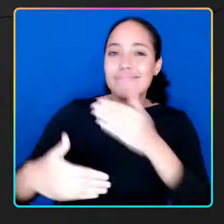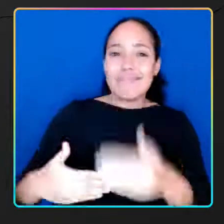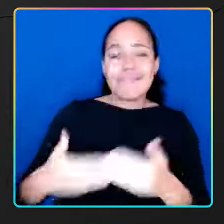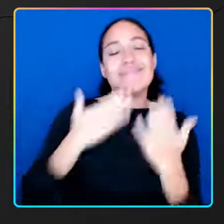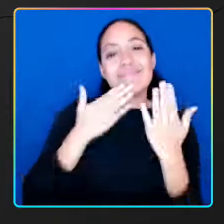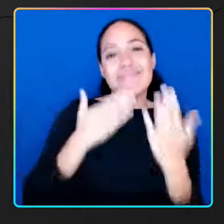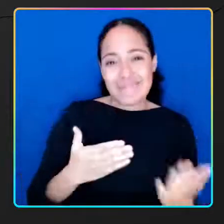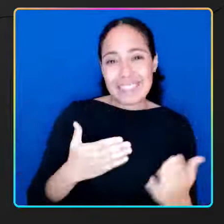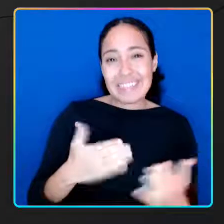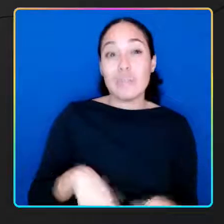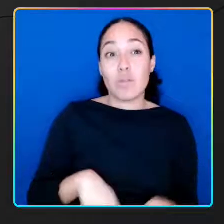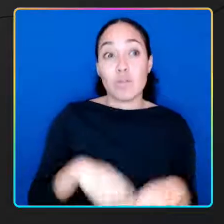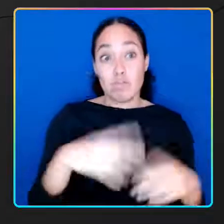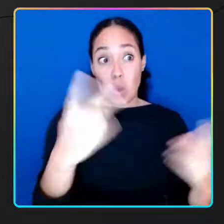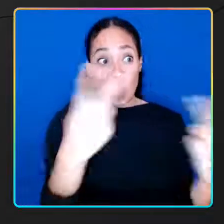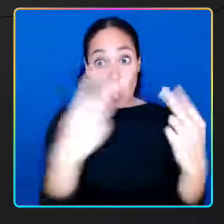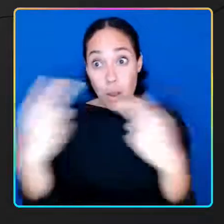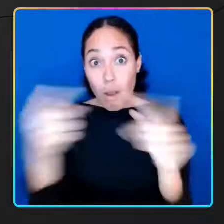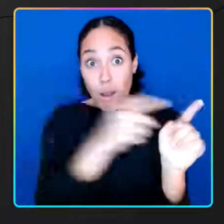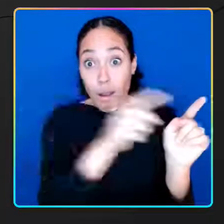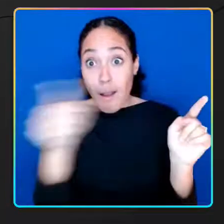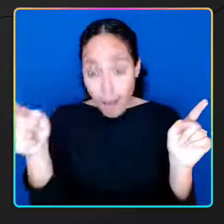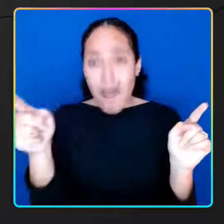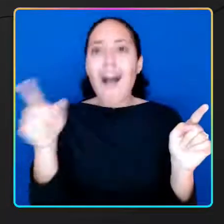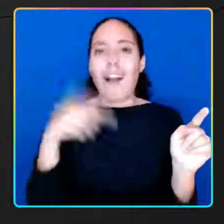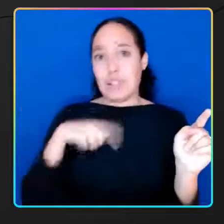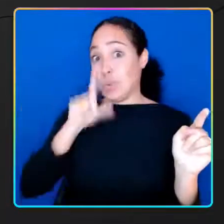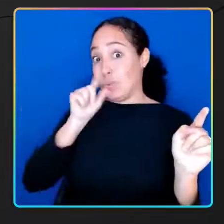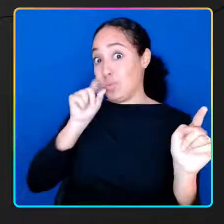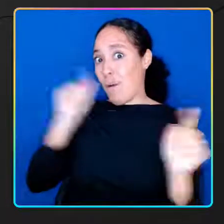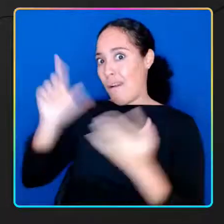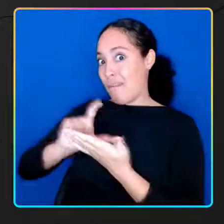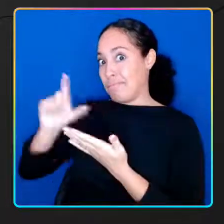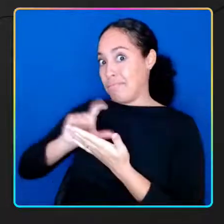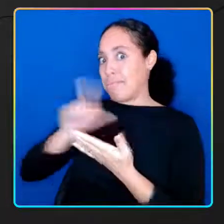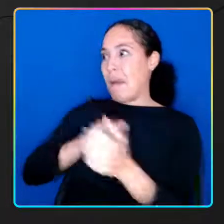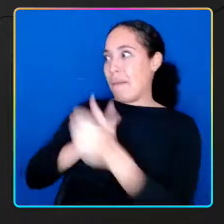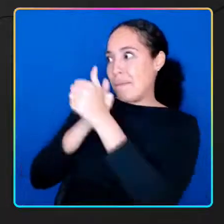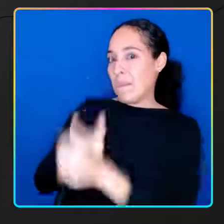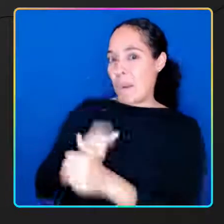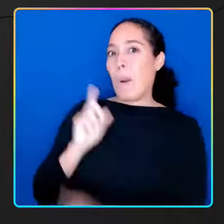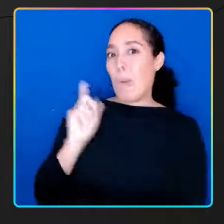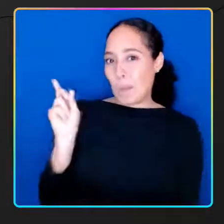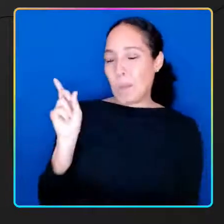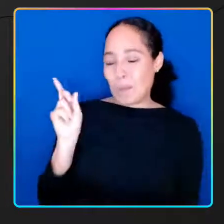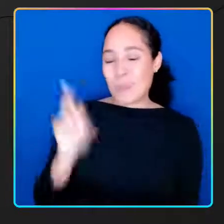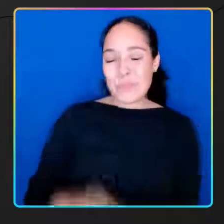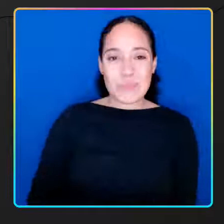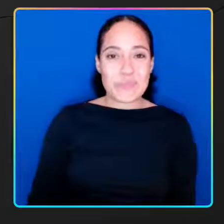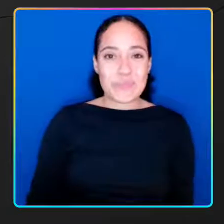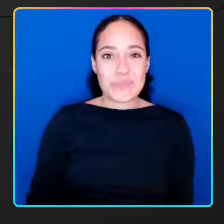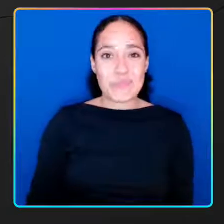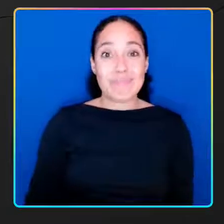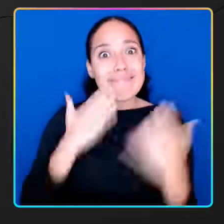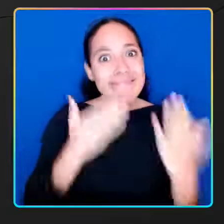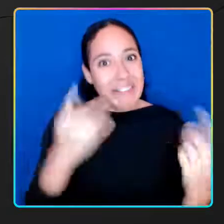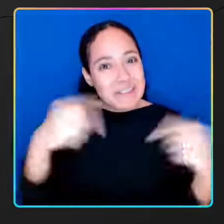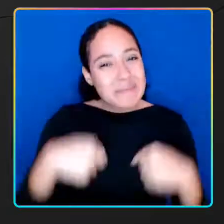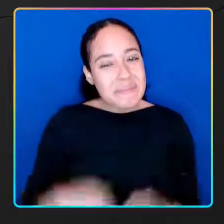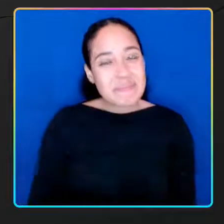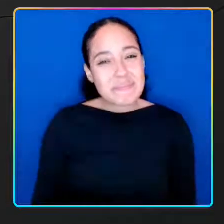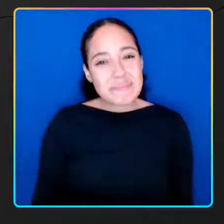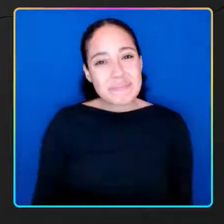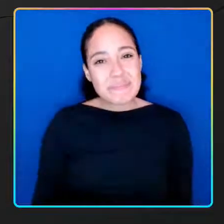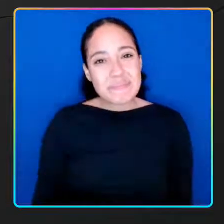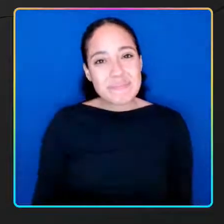social media and see all the great stuff you're working on. But with that, yeah, thank you so much for joining us. Thank